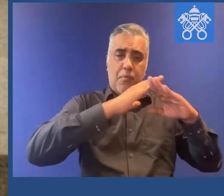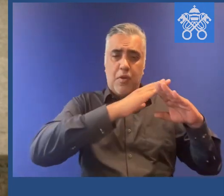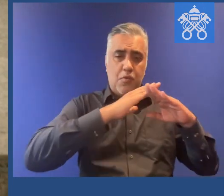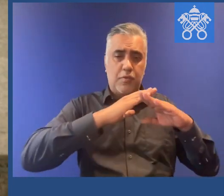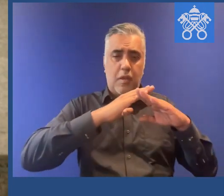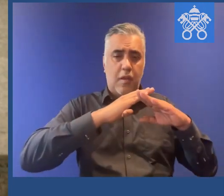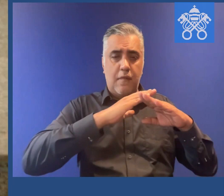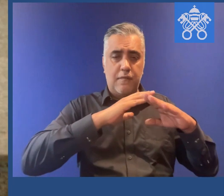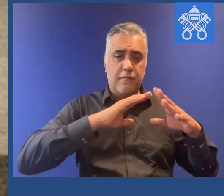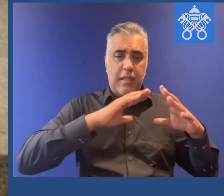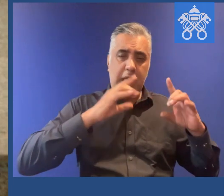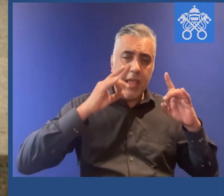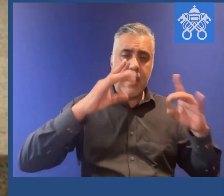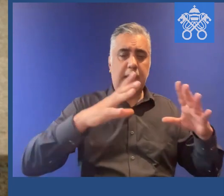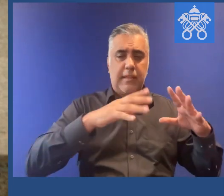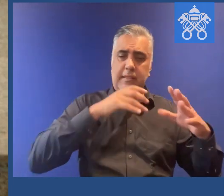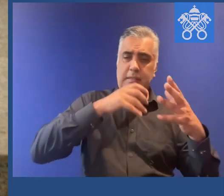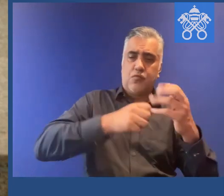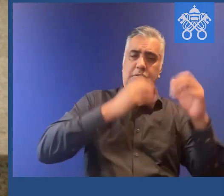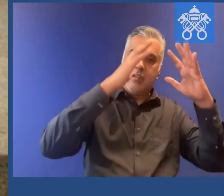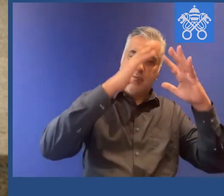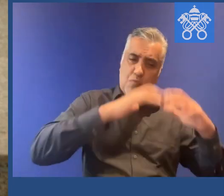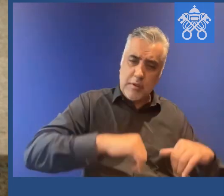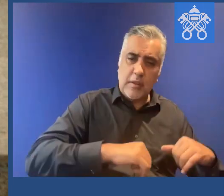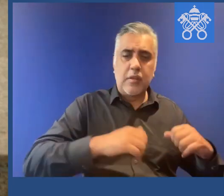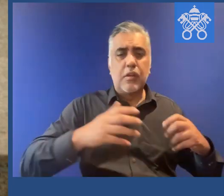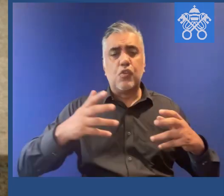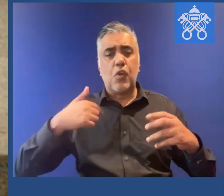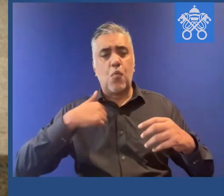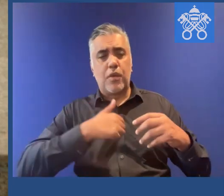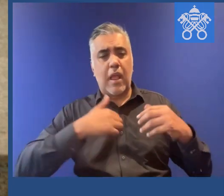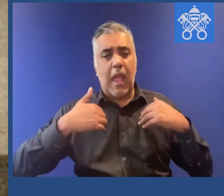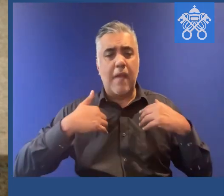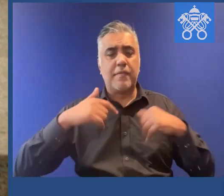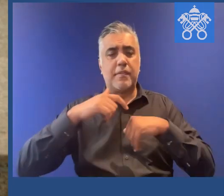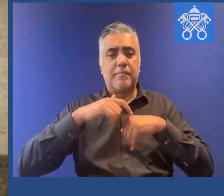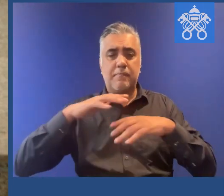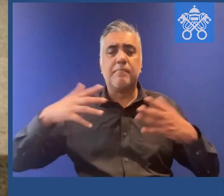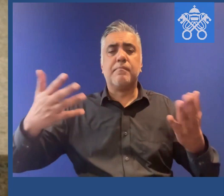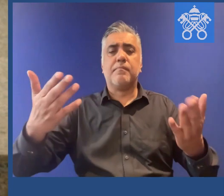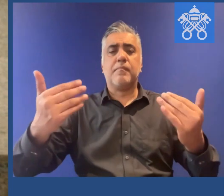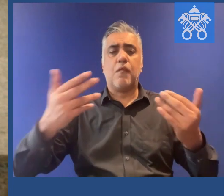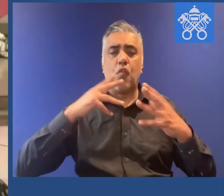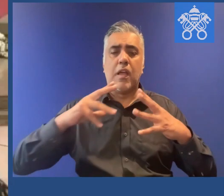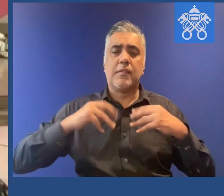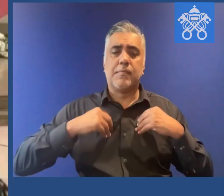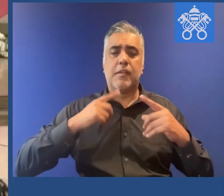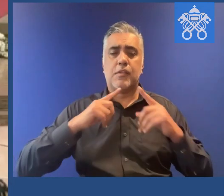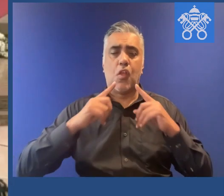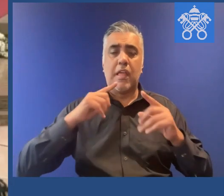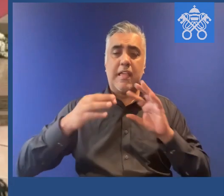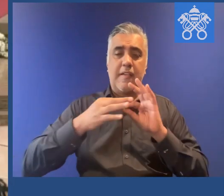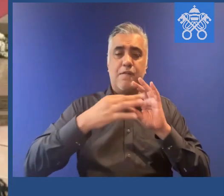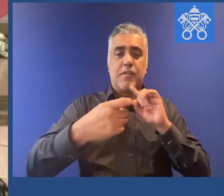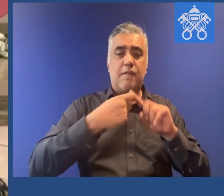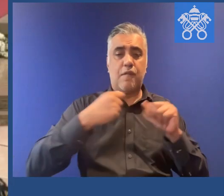barriers of distrust and hate in order to create space for acceptance and dialogue. He frees us